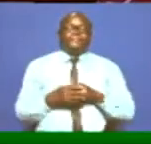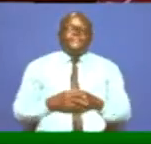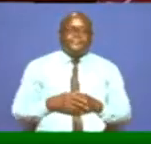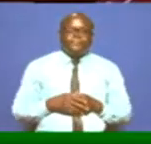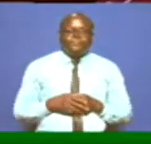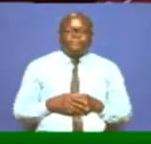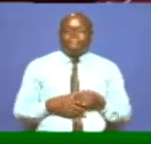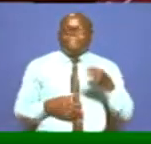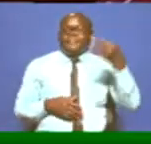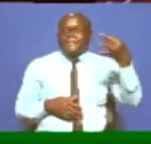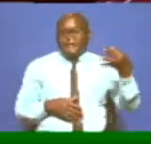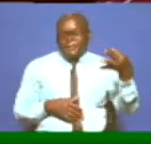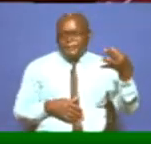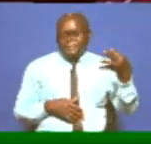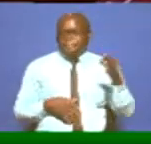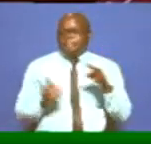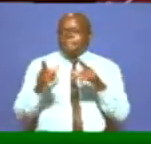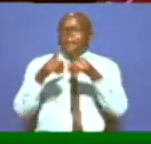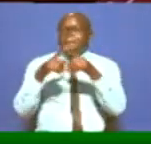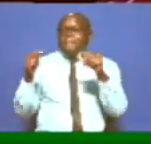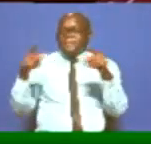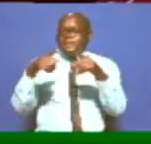Order number 3, messages.